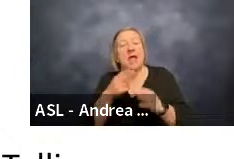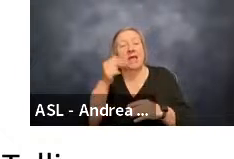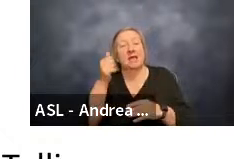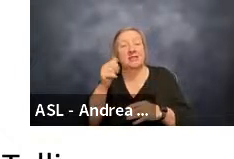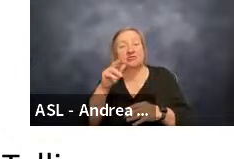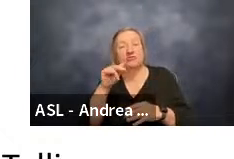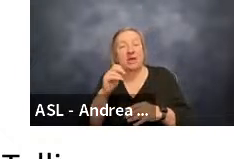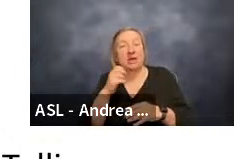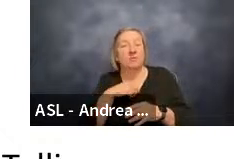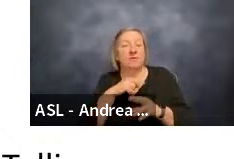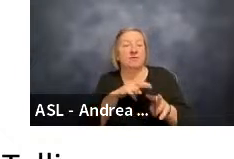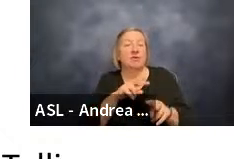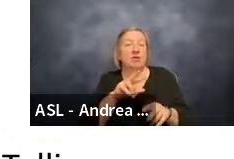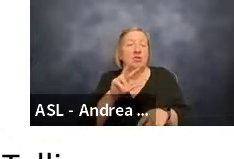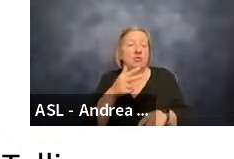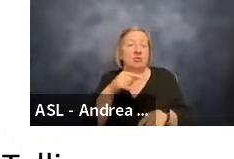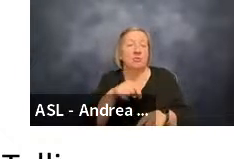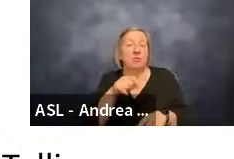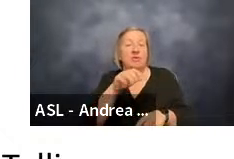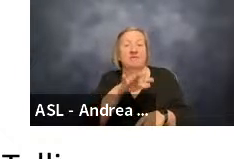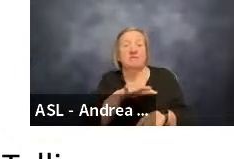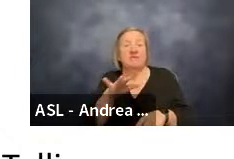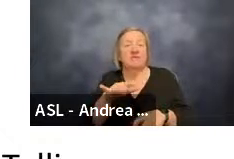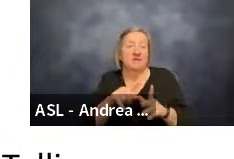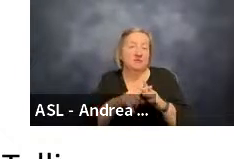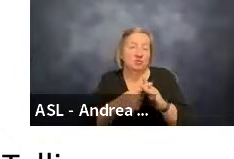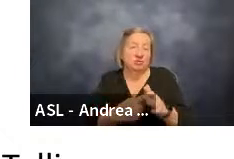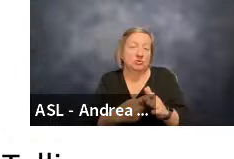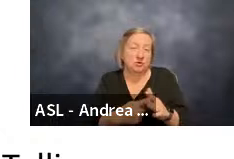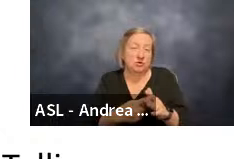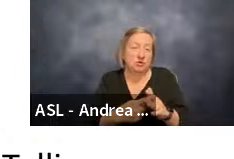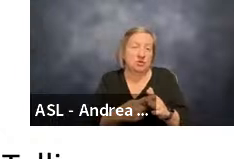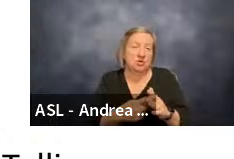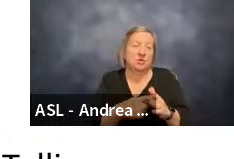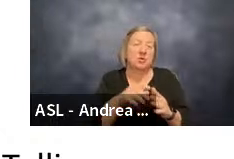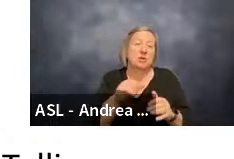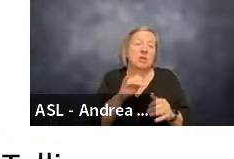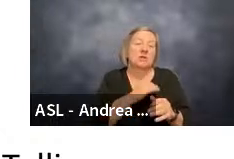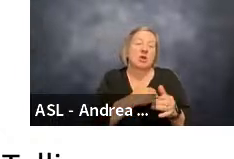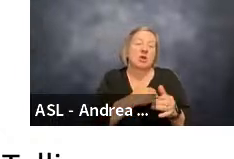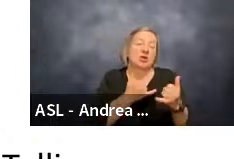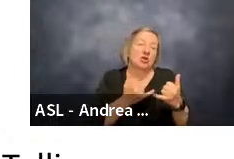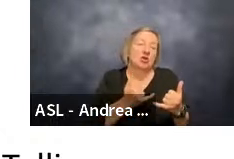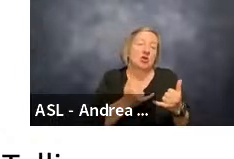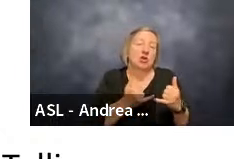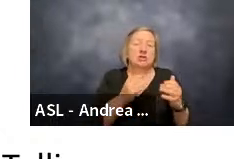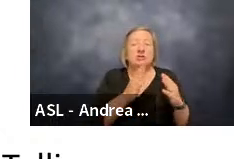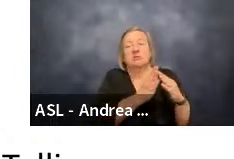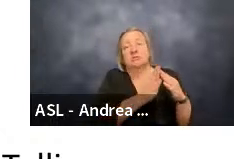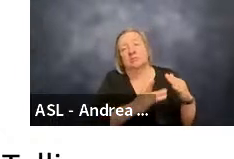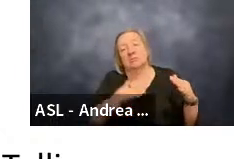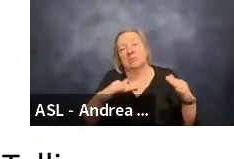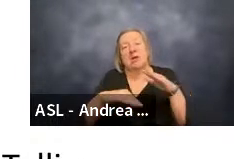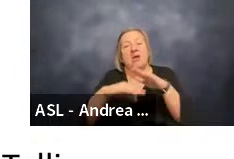is 355 for kind of starting out. So that's our current range up to